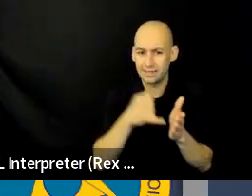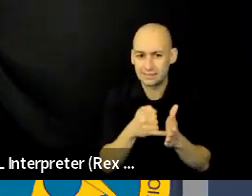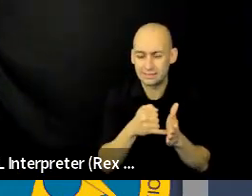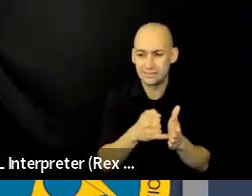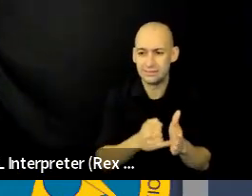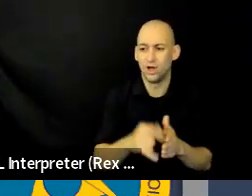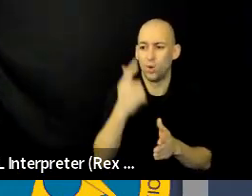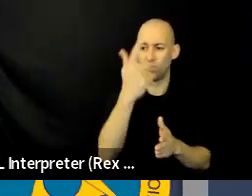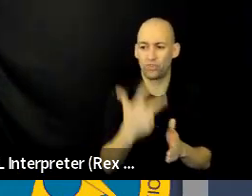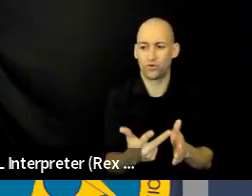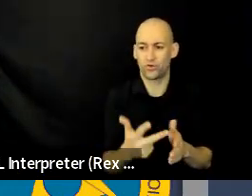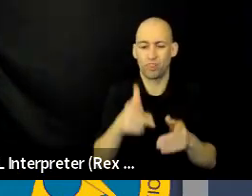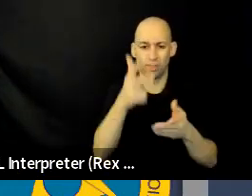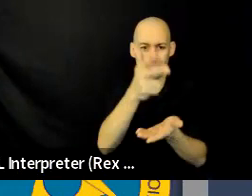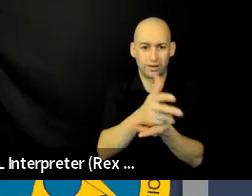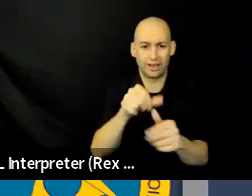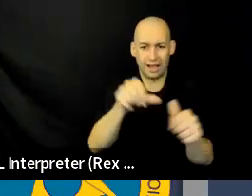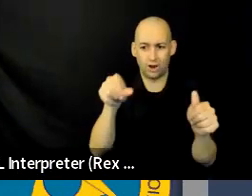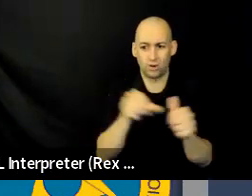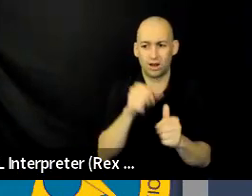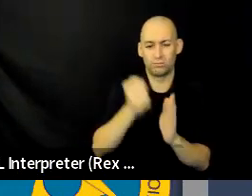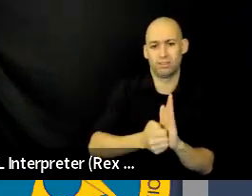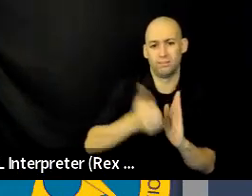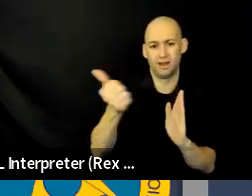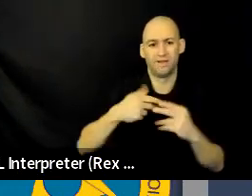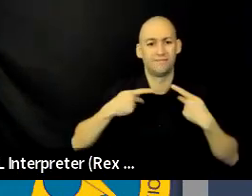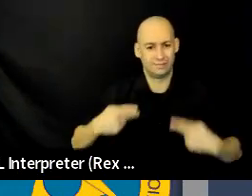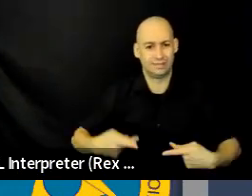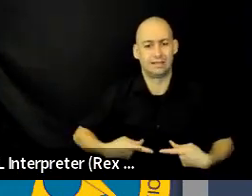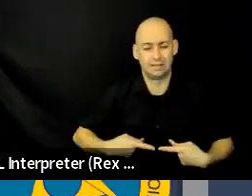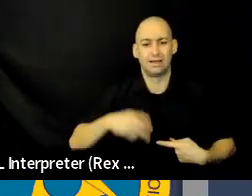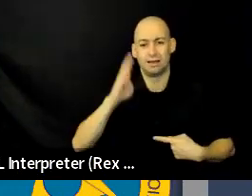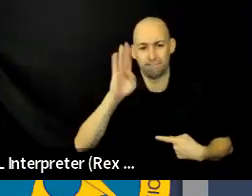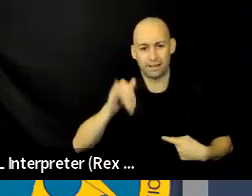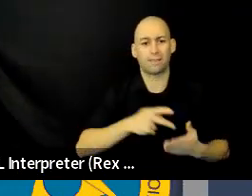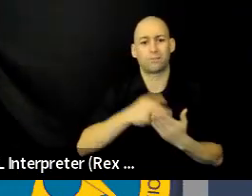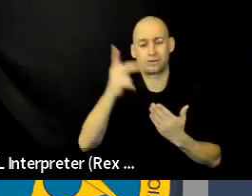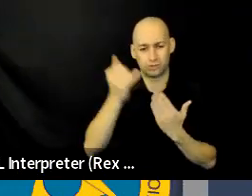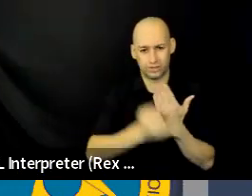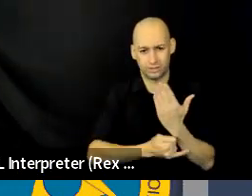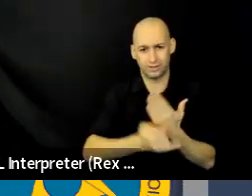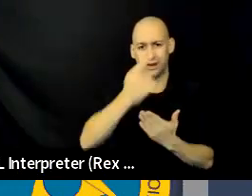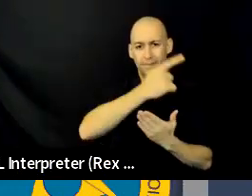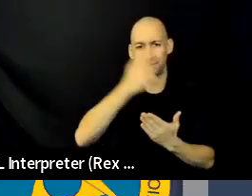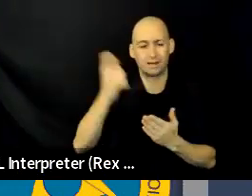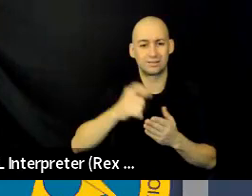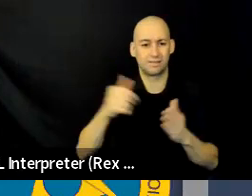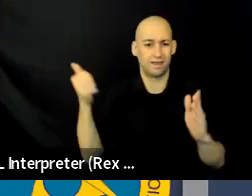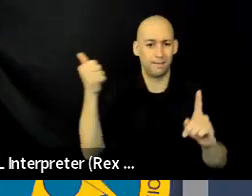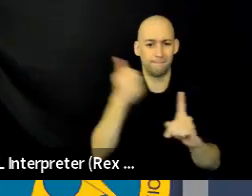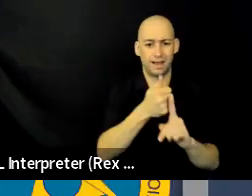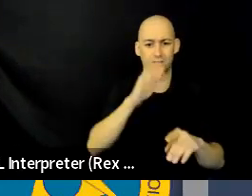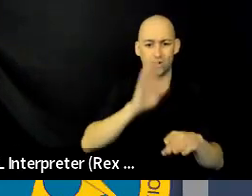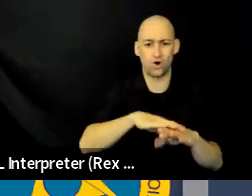It's a third of the parking area that will be eliminated physically by the project. Because of the impact on